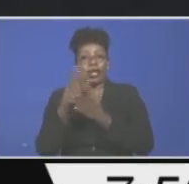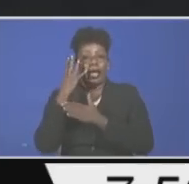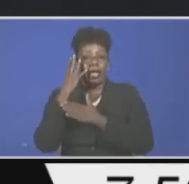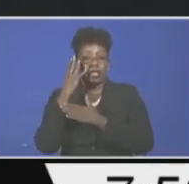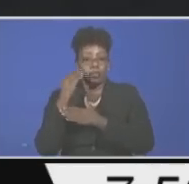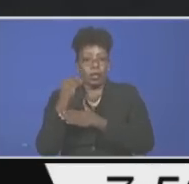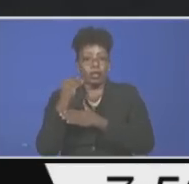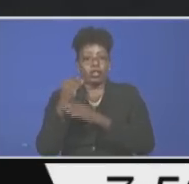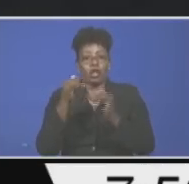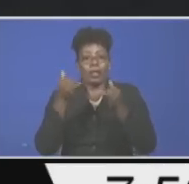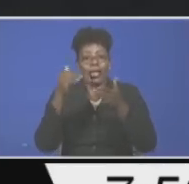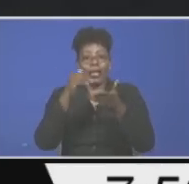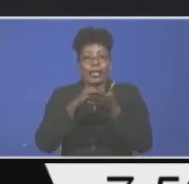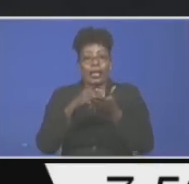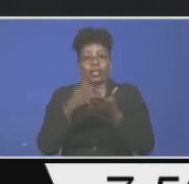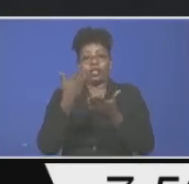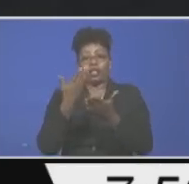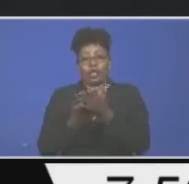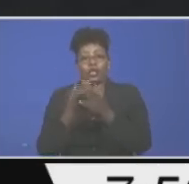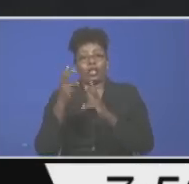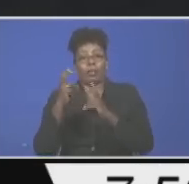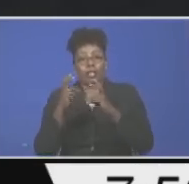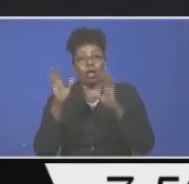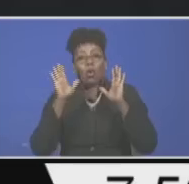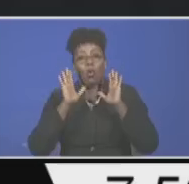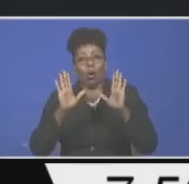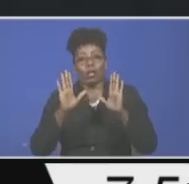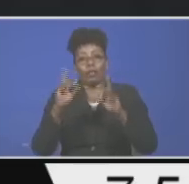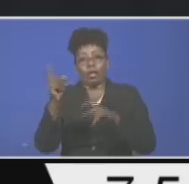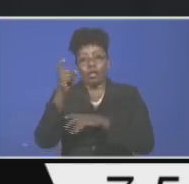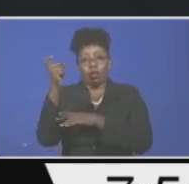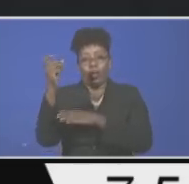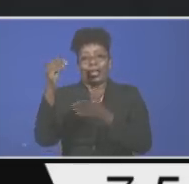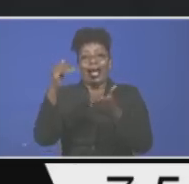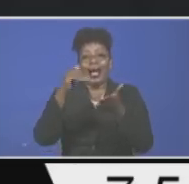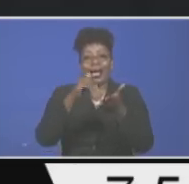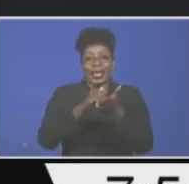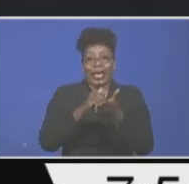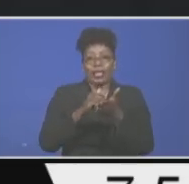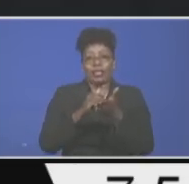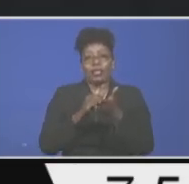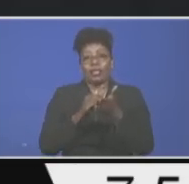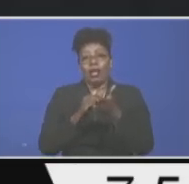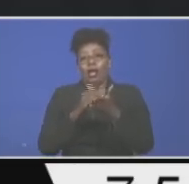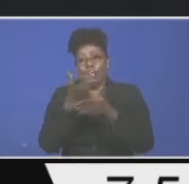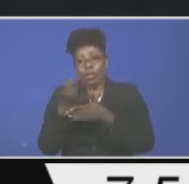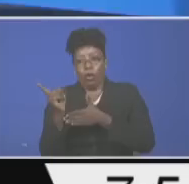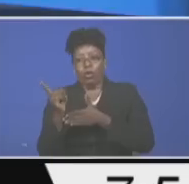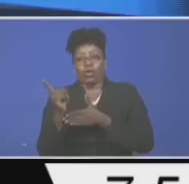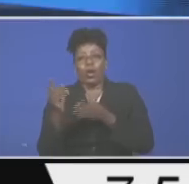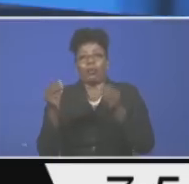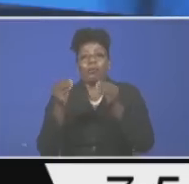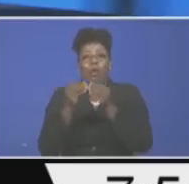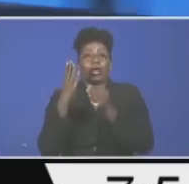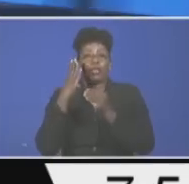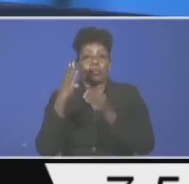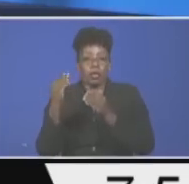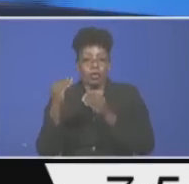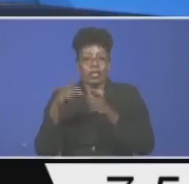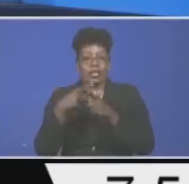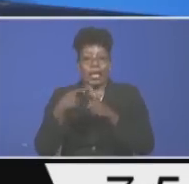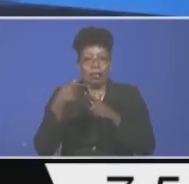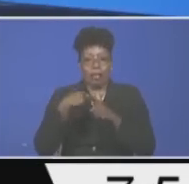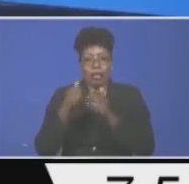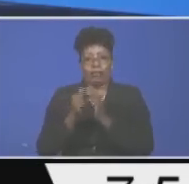such wonderful competitors. And it was wonderful to be able to win against people with much more experience than I have. And that will